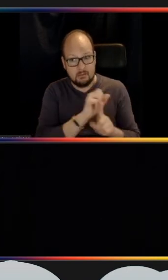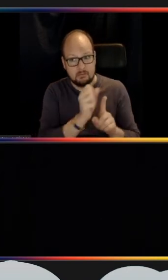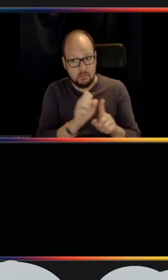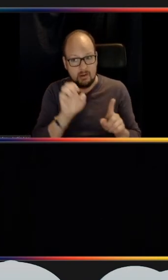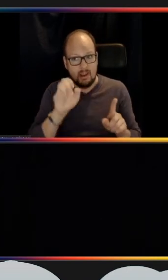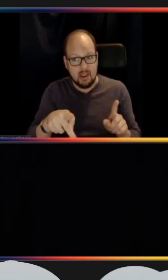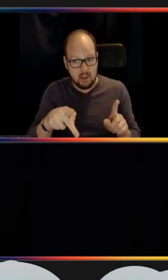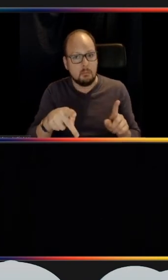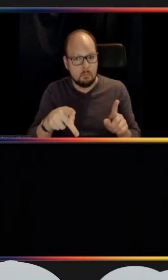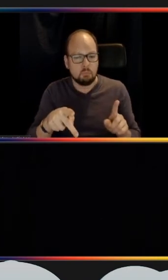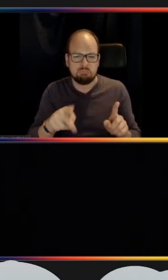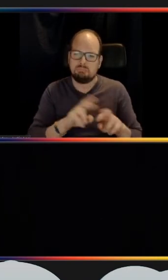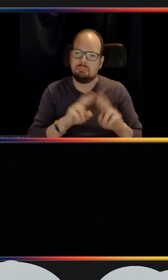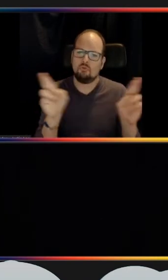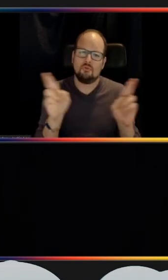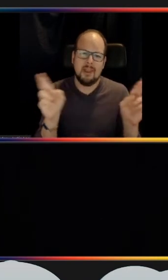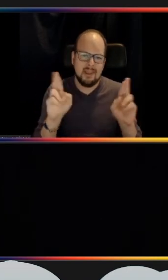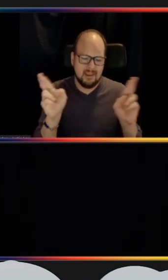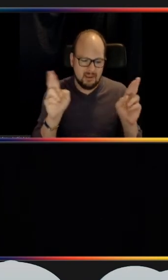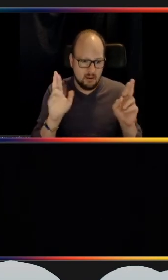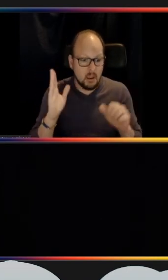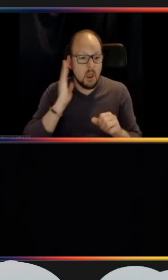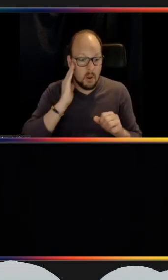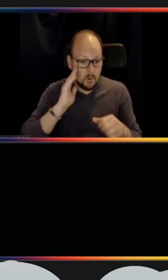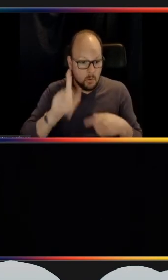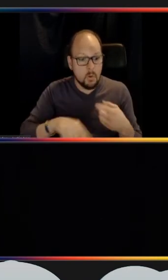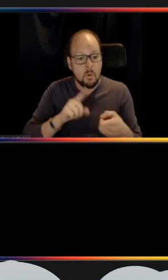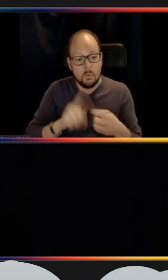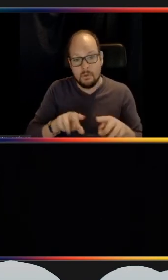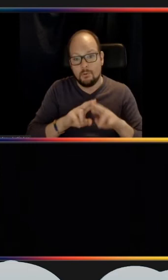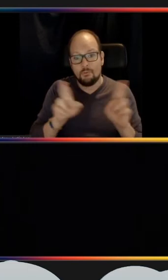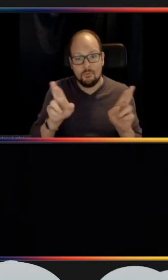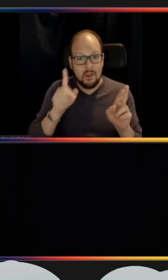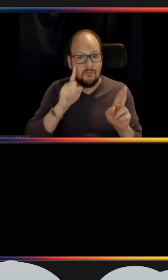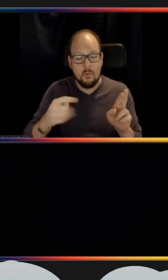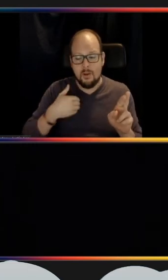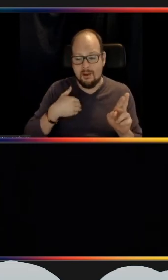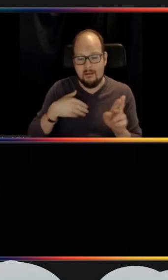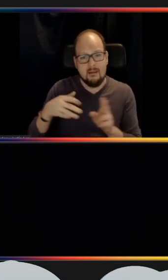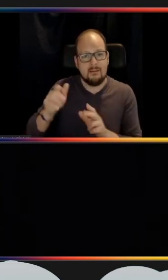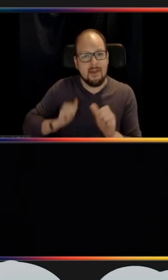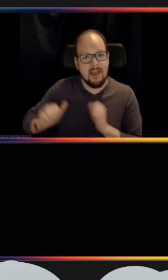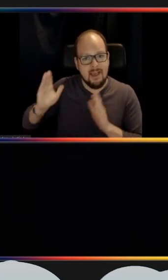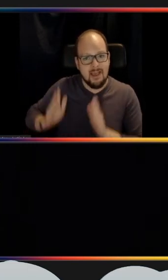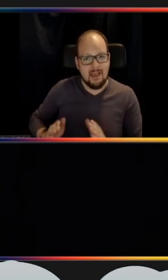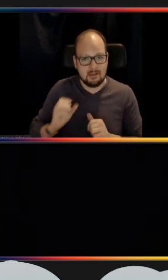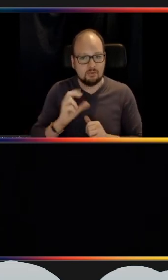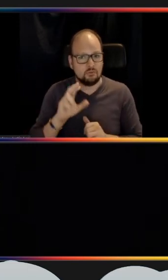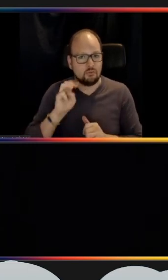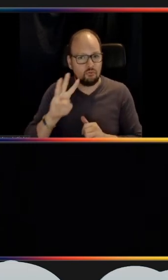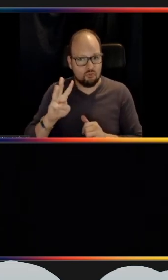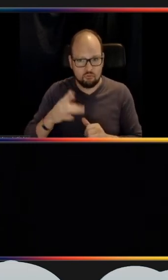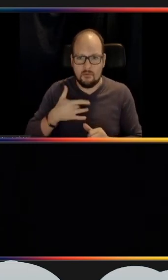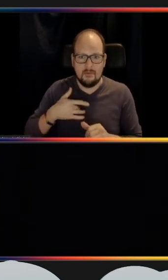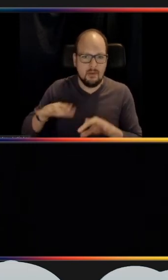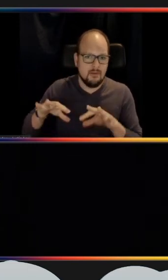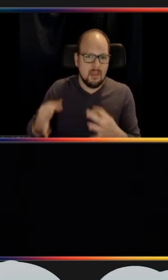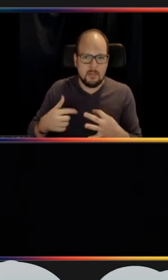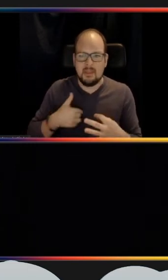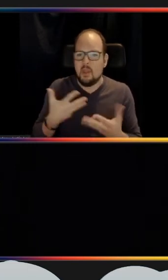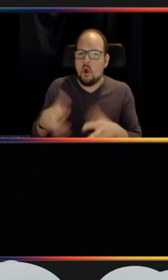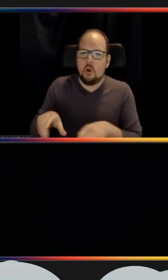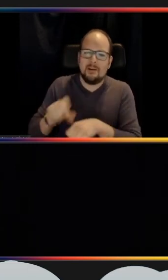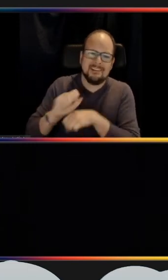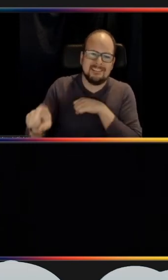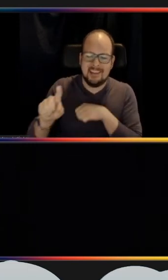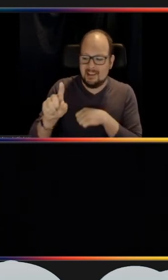lot of help through it. This is when it really pays off to have a cast and a crew that feels like family. I remember like texting Gloria, our showrunner,